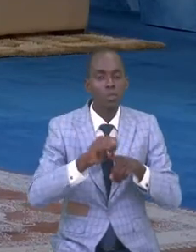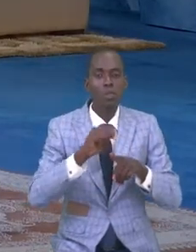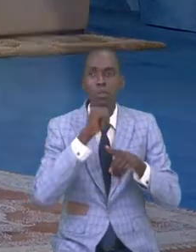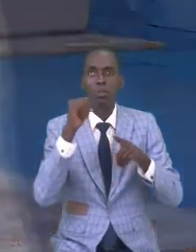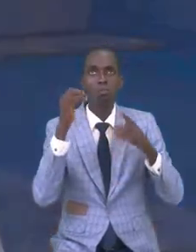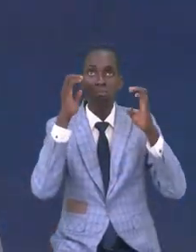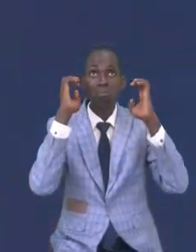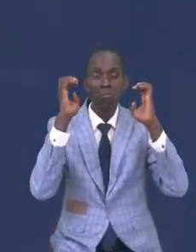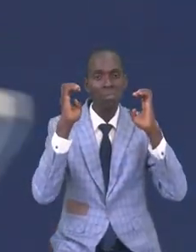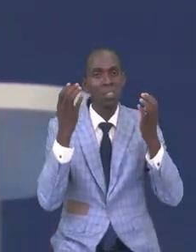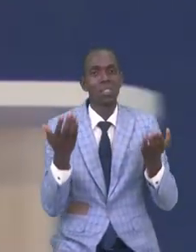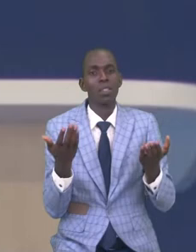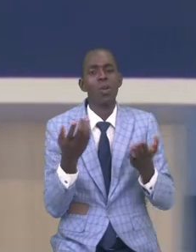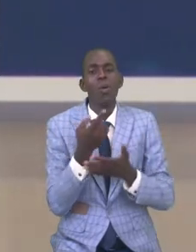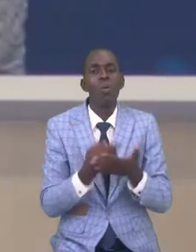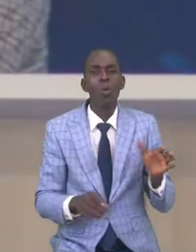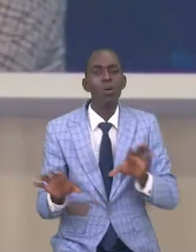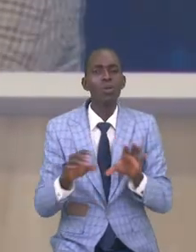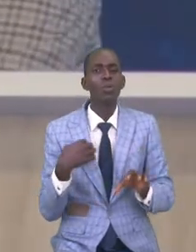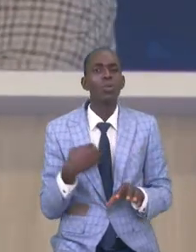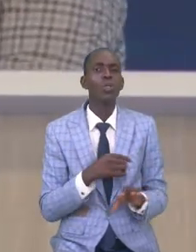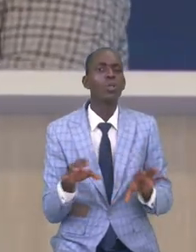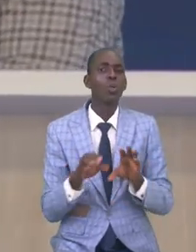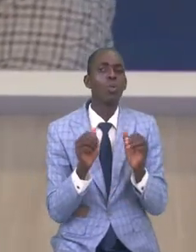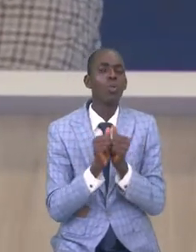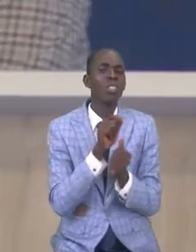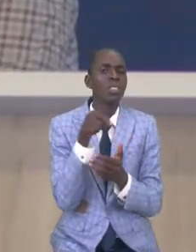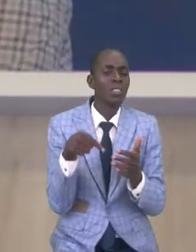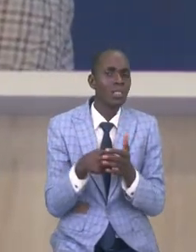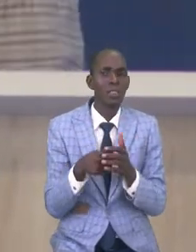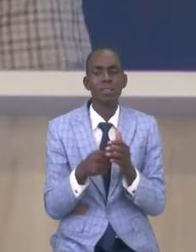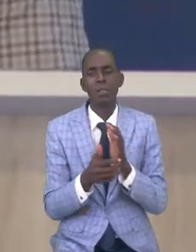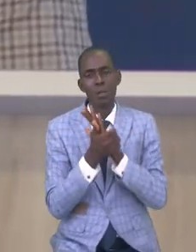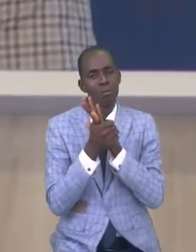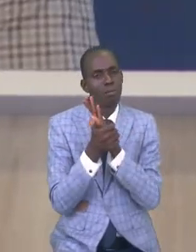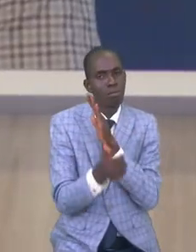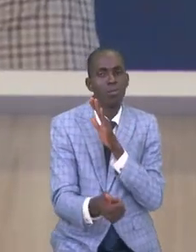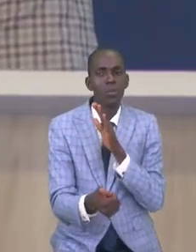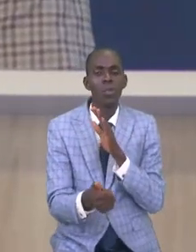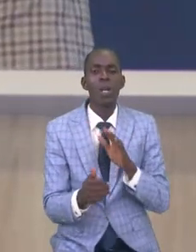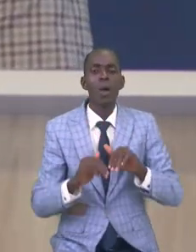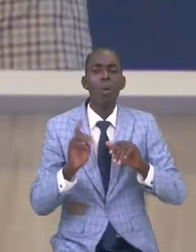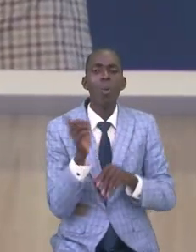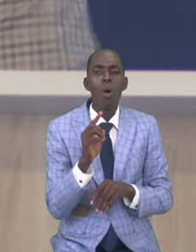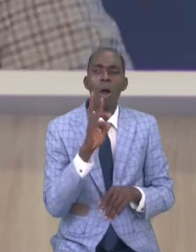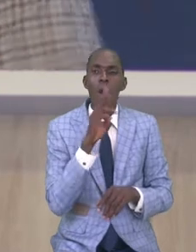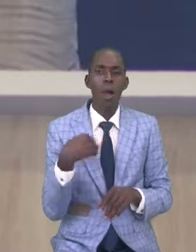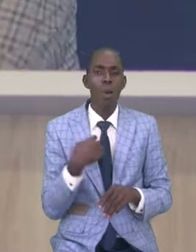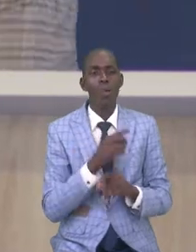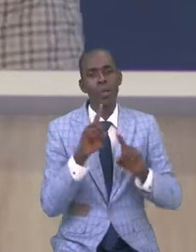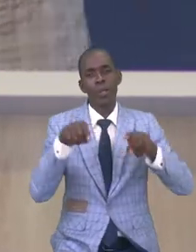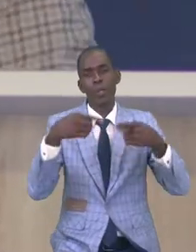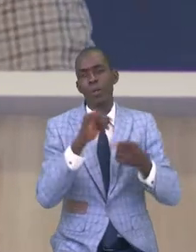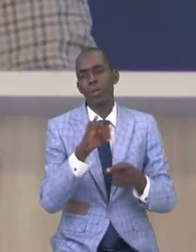uneducated. What do we do with this potential? Where are we going? And